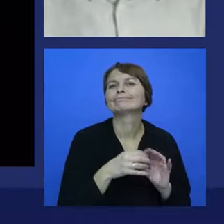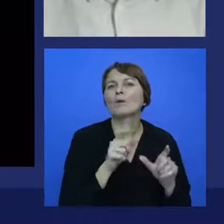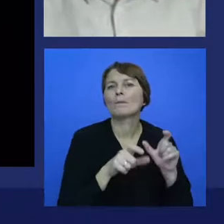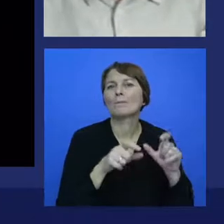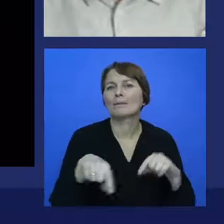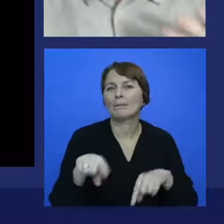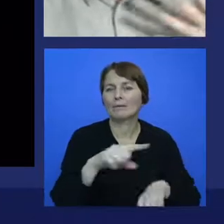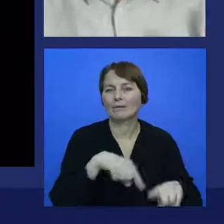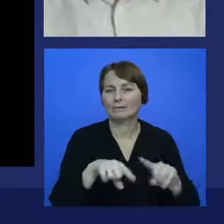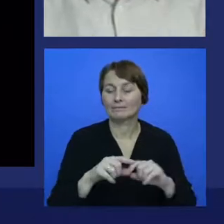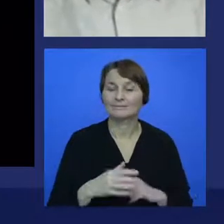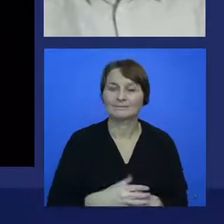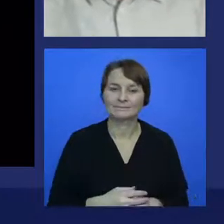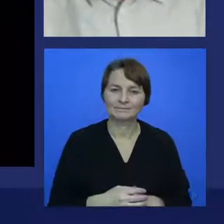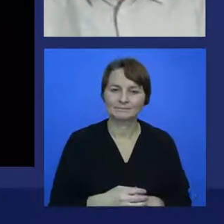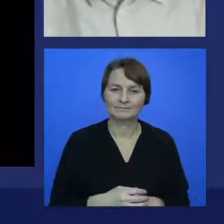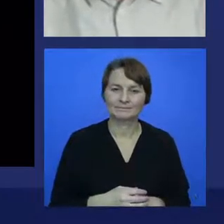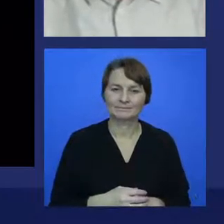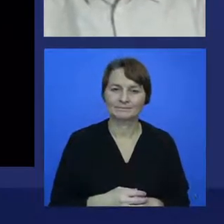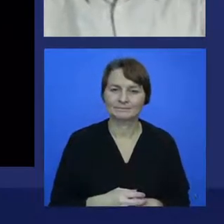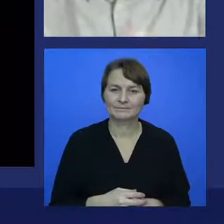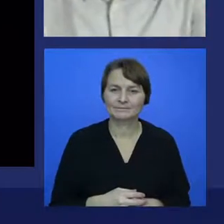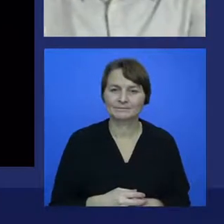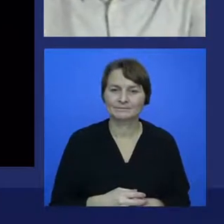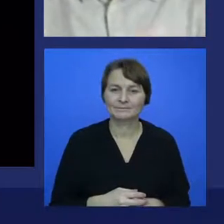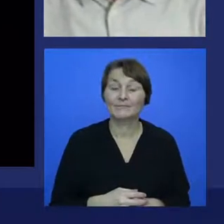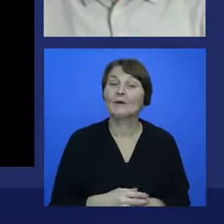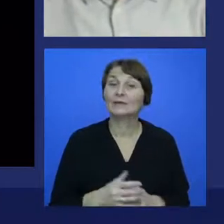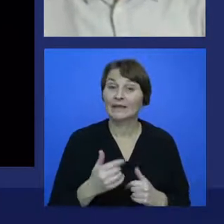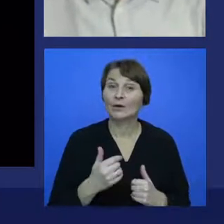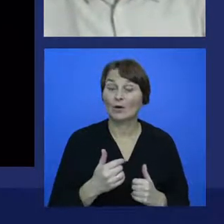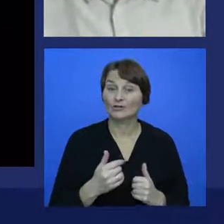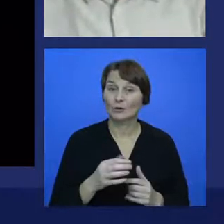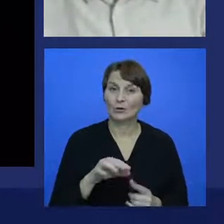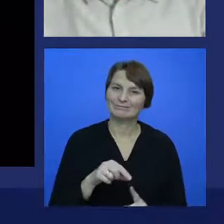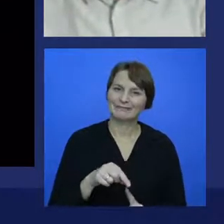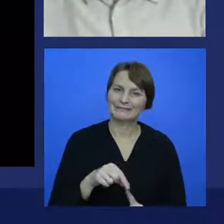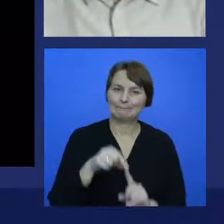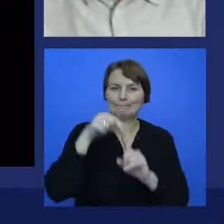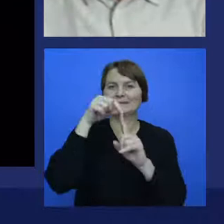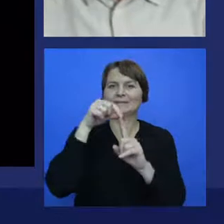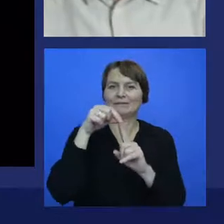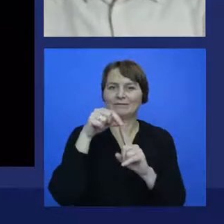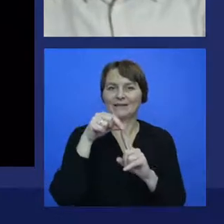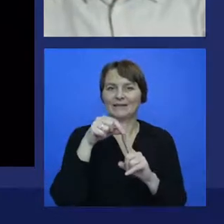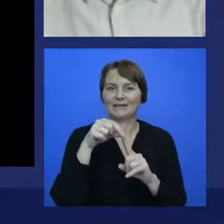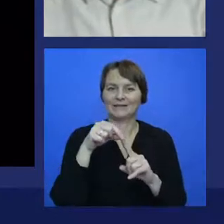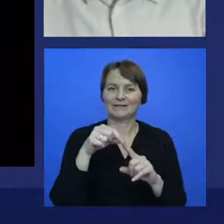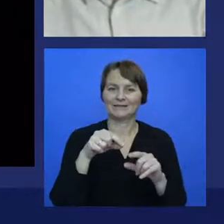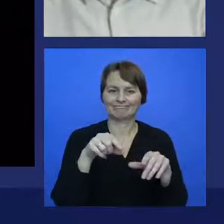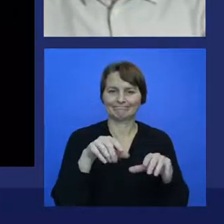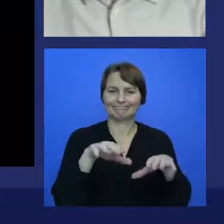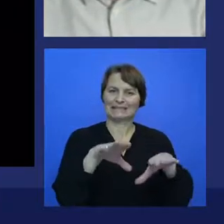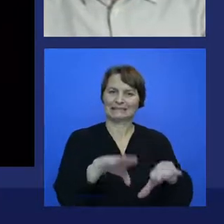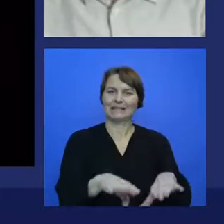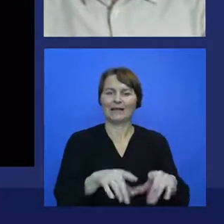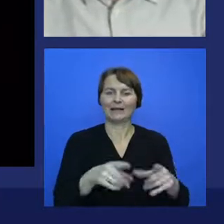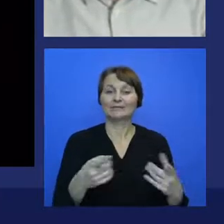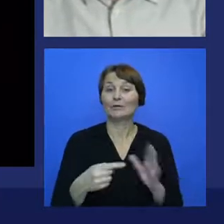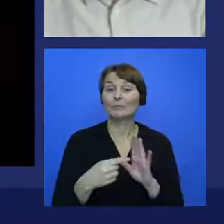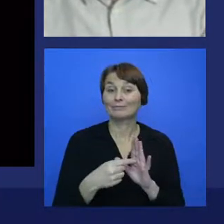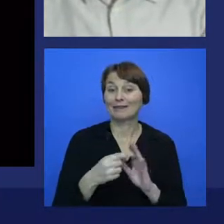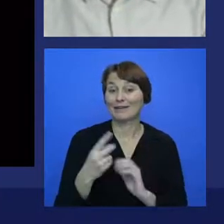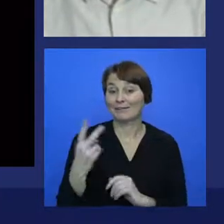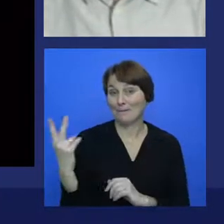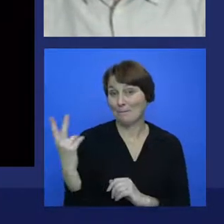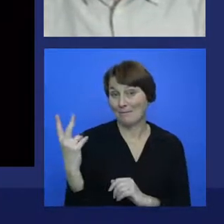also install bespoke tools into those spaces. So for example, here we're watching a video presentation with my colleague Christy, whose avatar